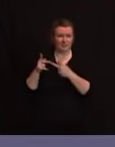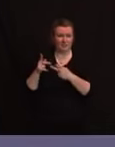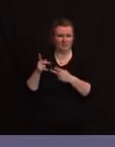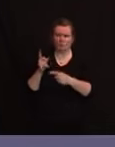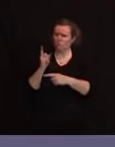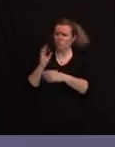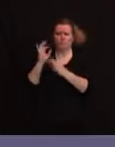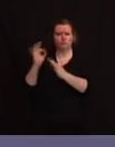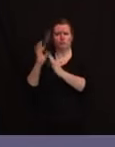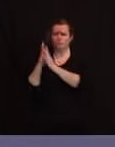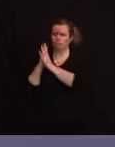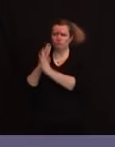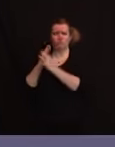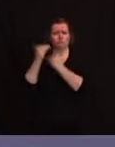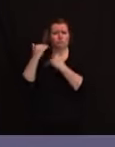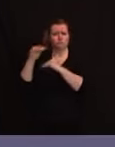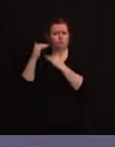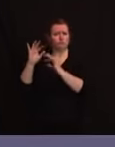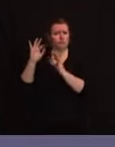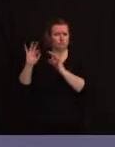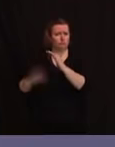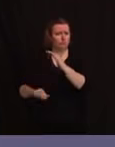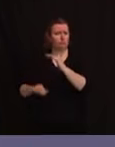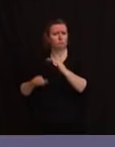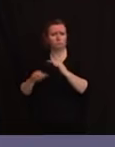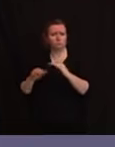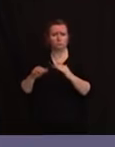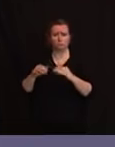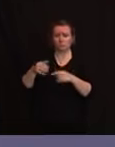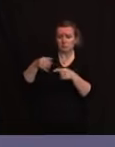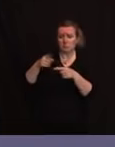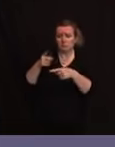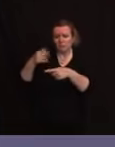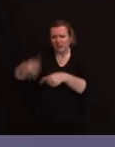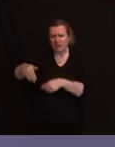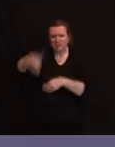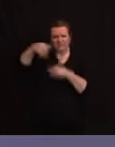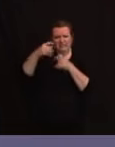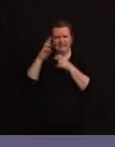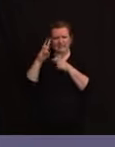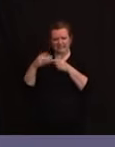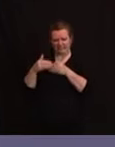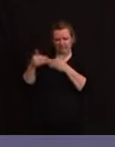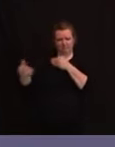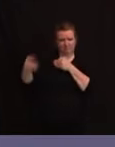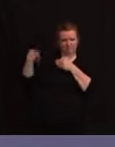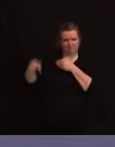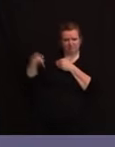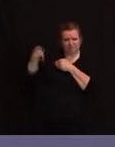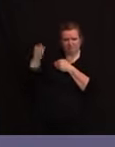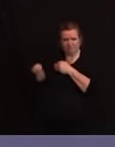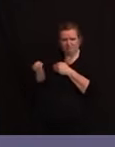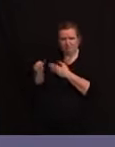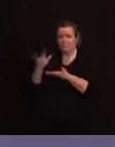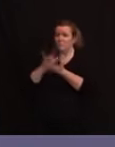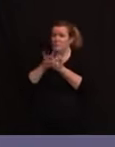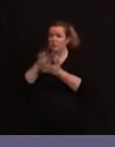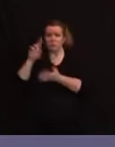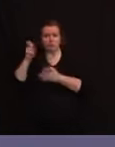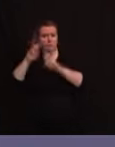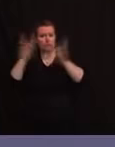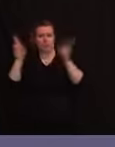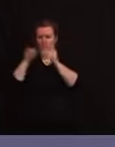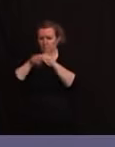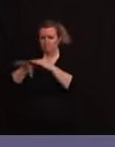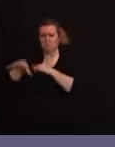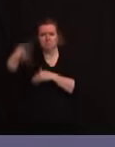these. They're calling you when to come in, when your prescription is ready, or they're